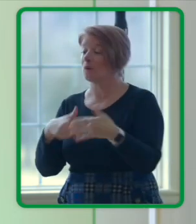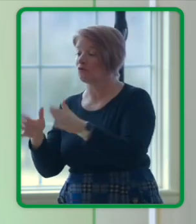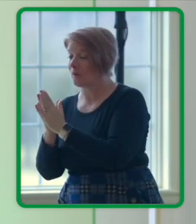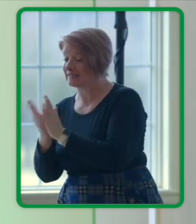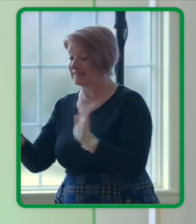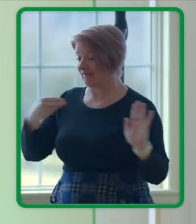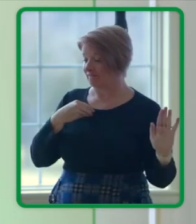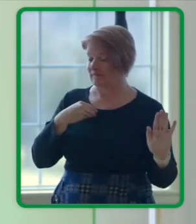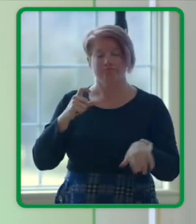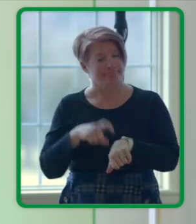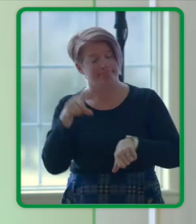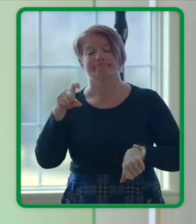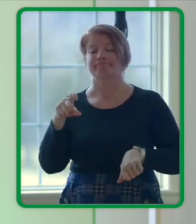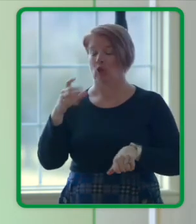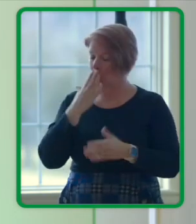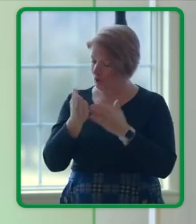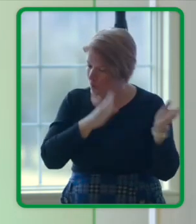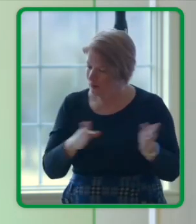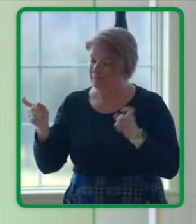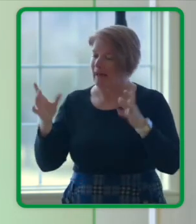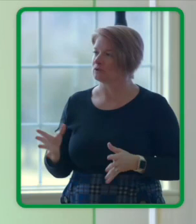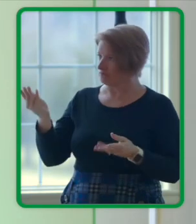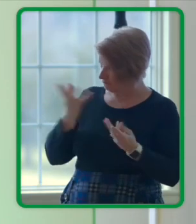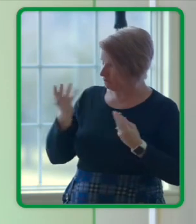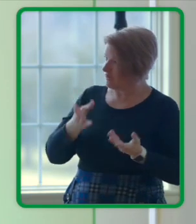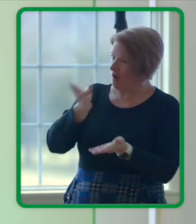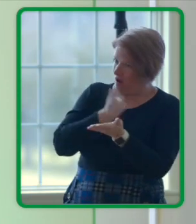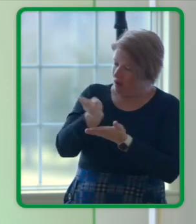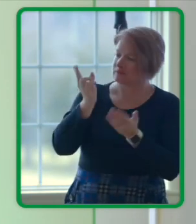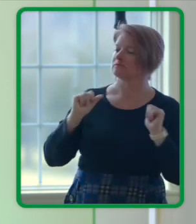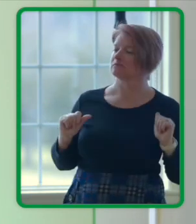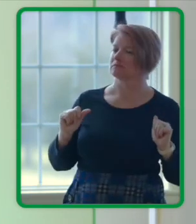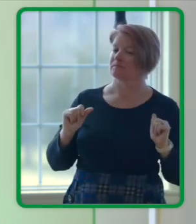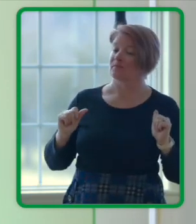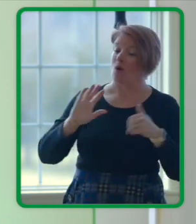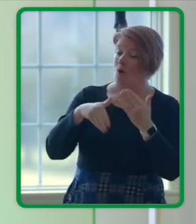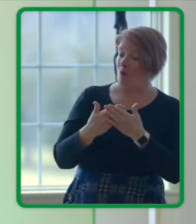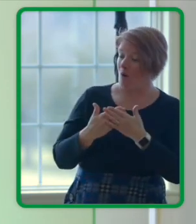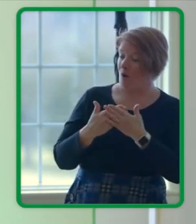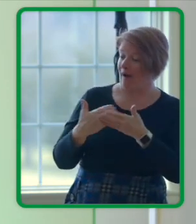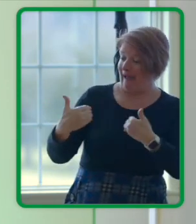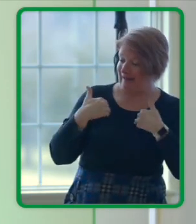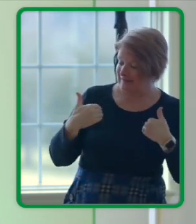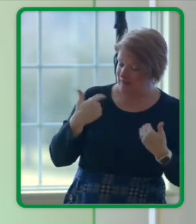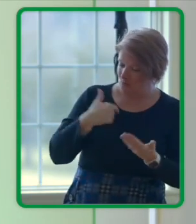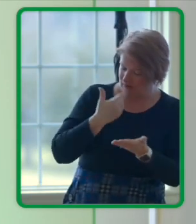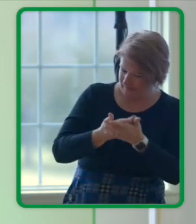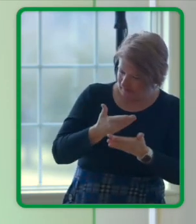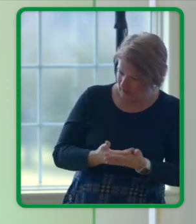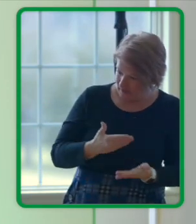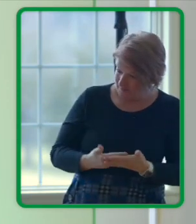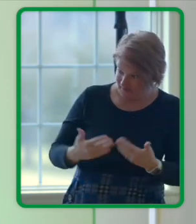evidence, timely and in good order. Management was candid, they were cooperative. We verified all assets, the existence and quality of